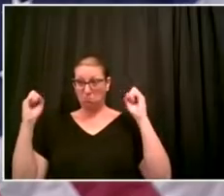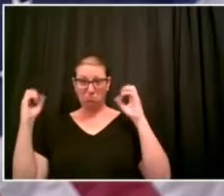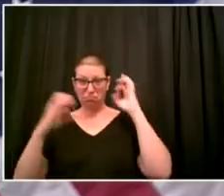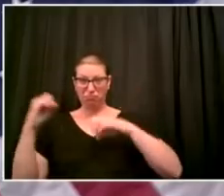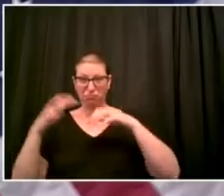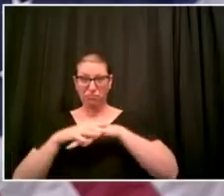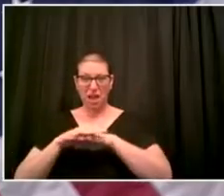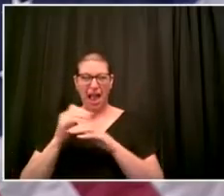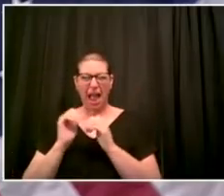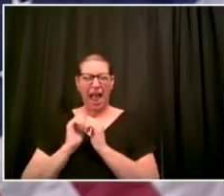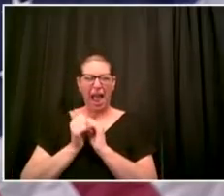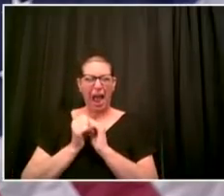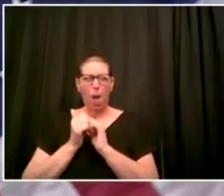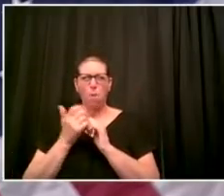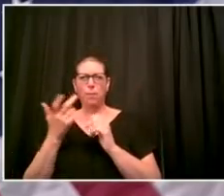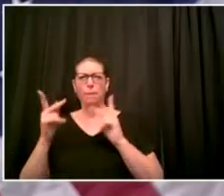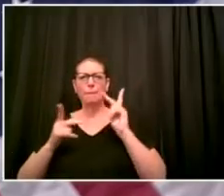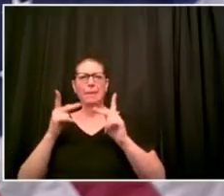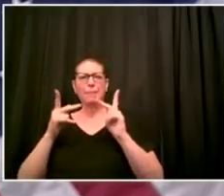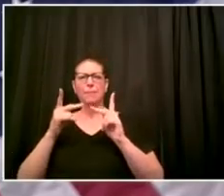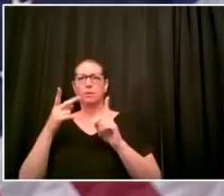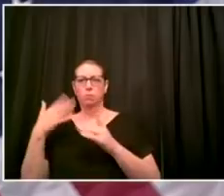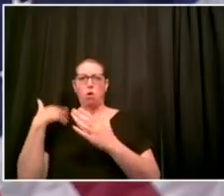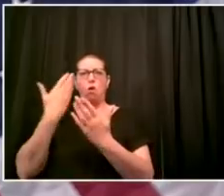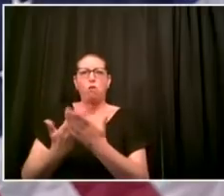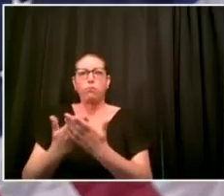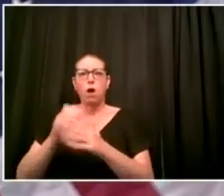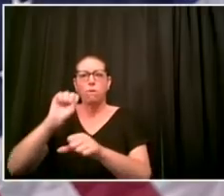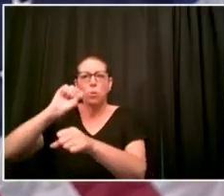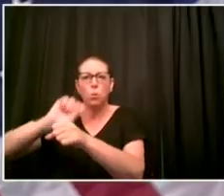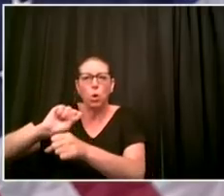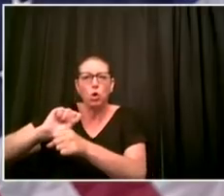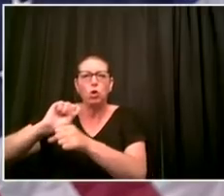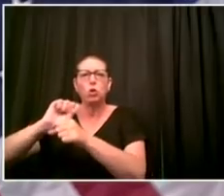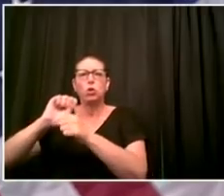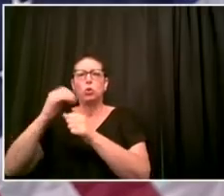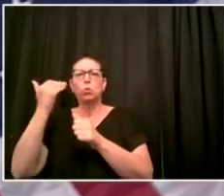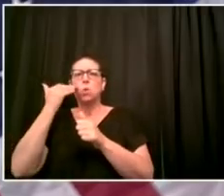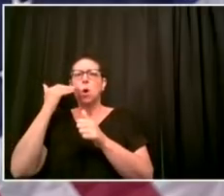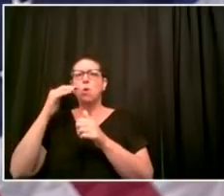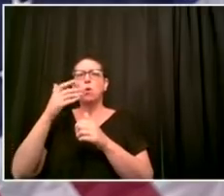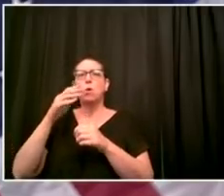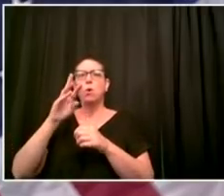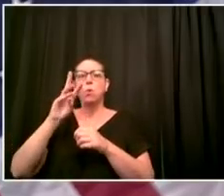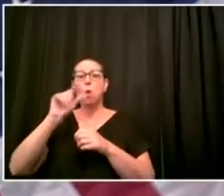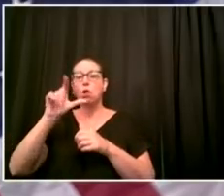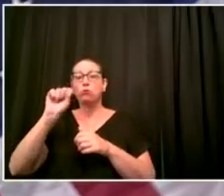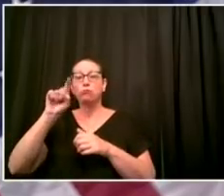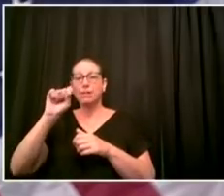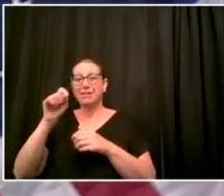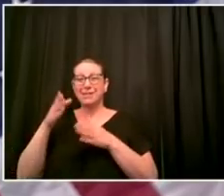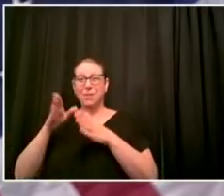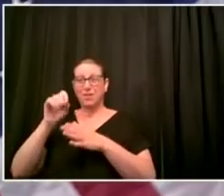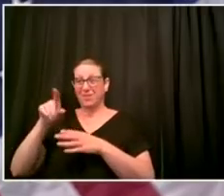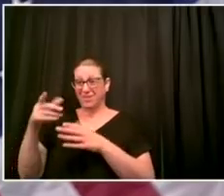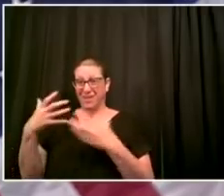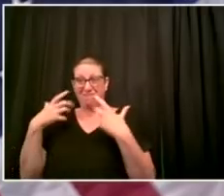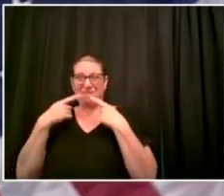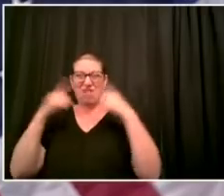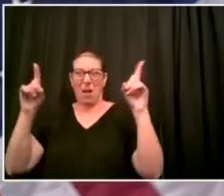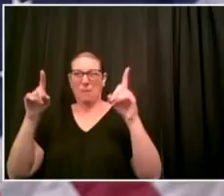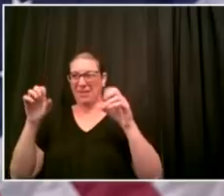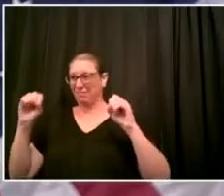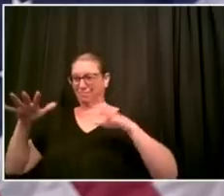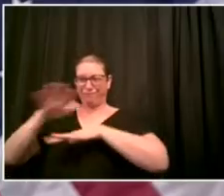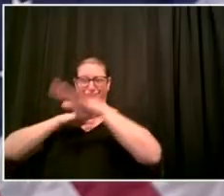has told the traders returning to the stock exchange, don't take the subway. But in general, the advice to New Yorkers in